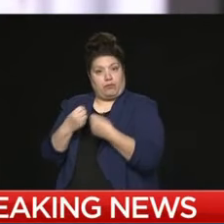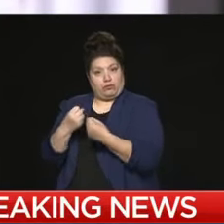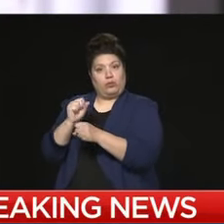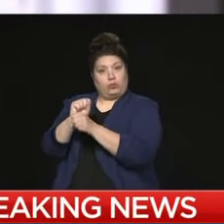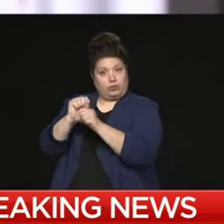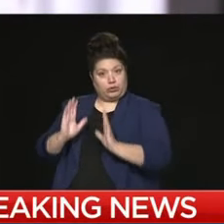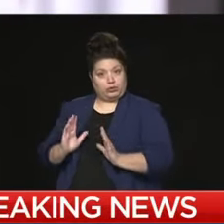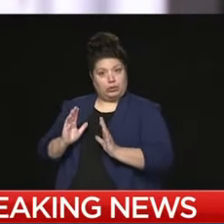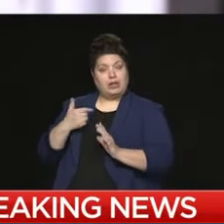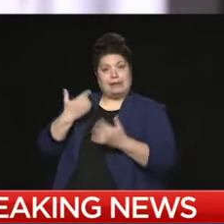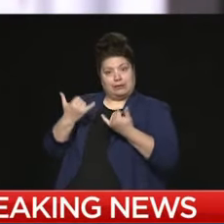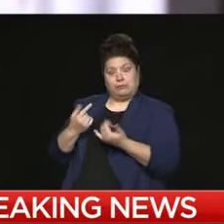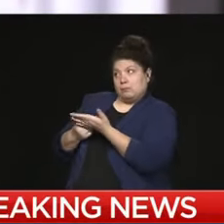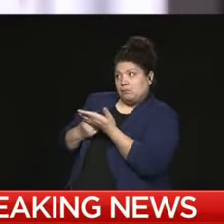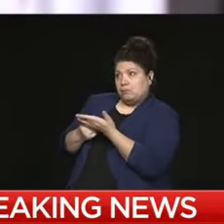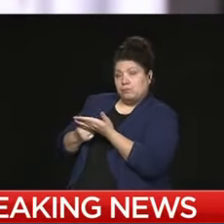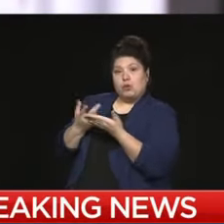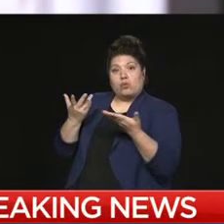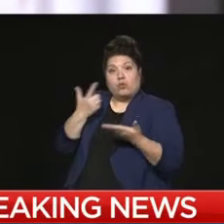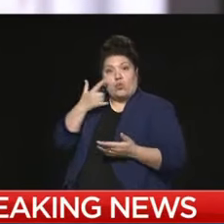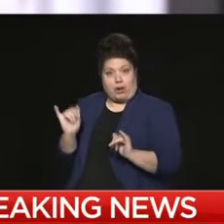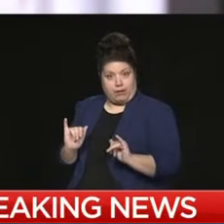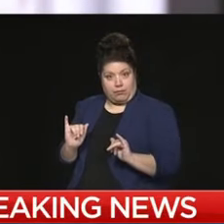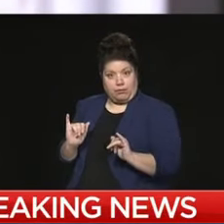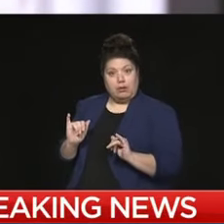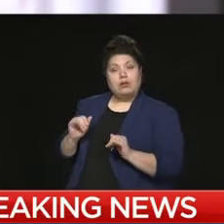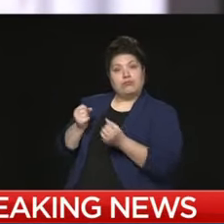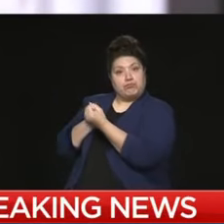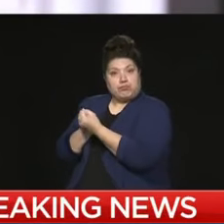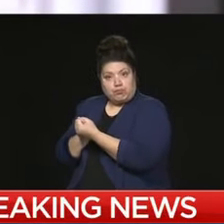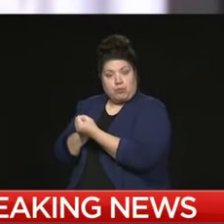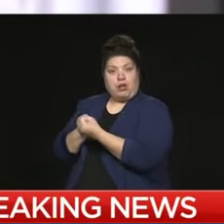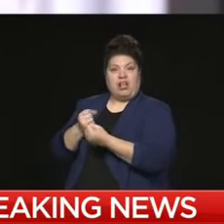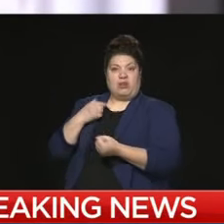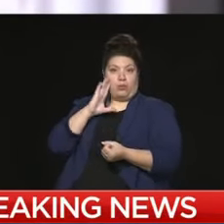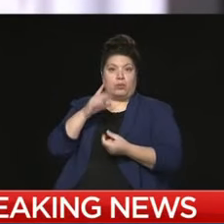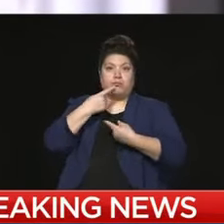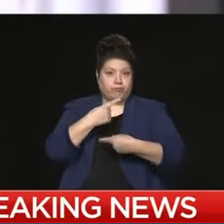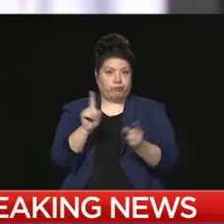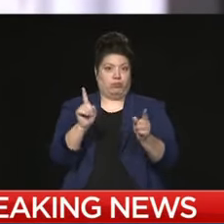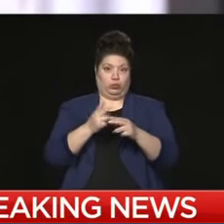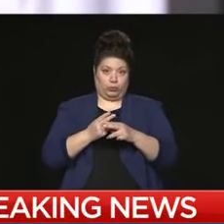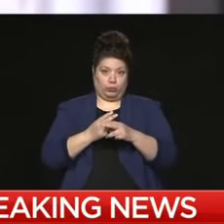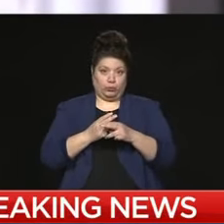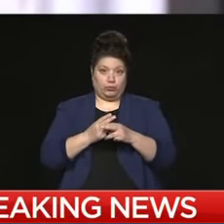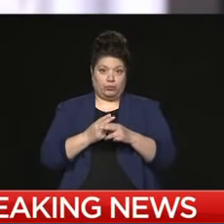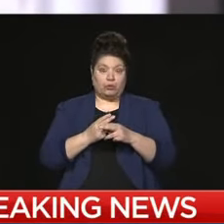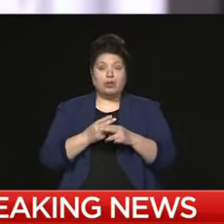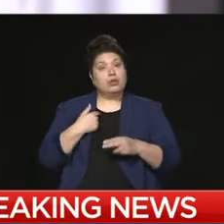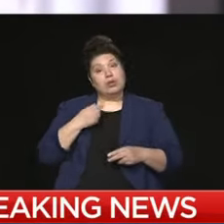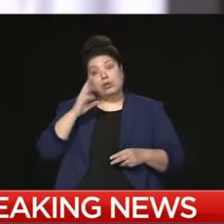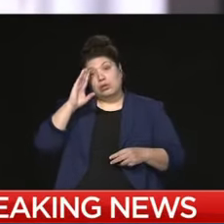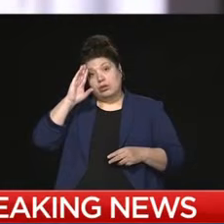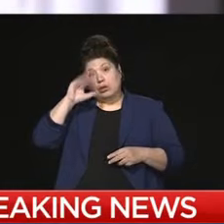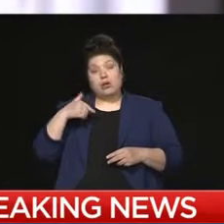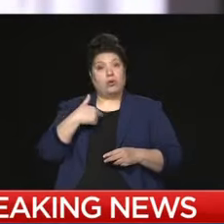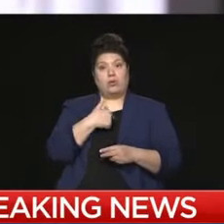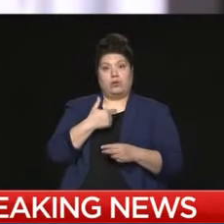this assistance program, and we will have more news to give you very soon. But I can tell you that we will give them all